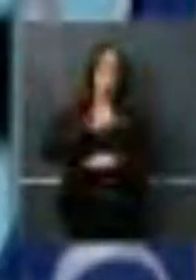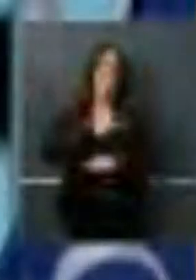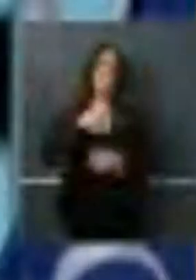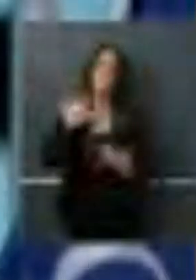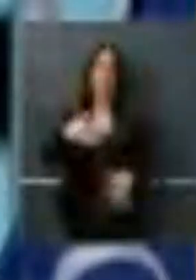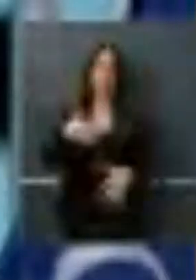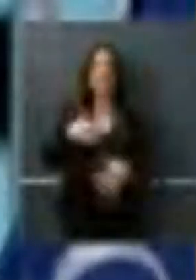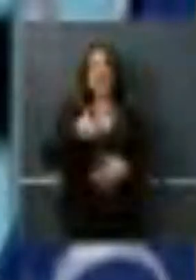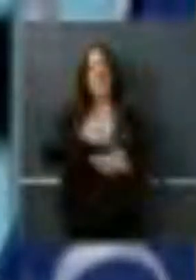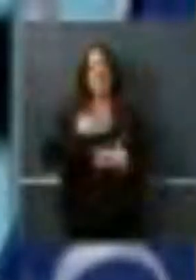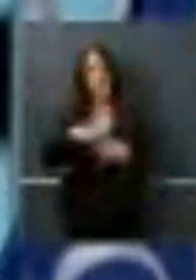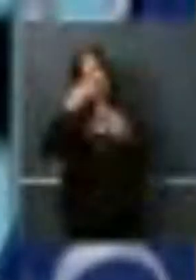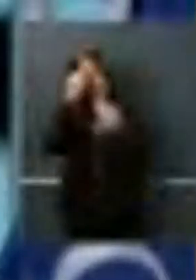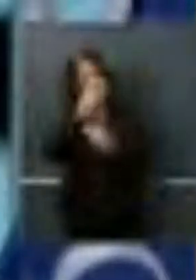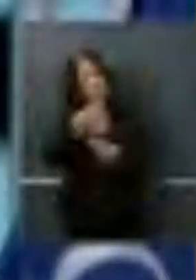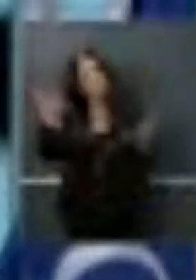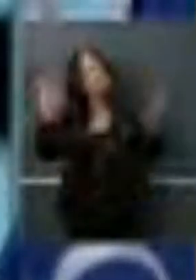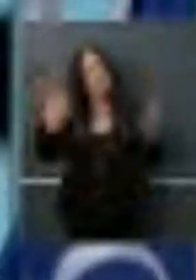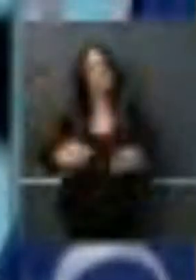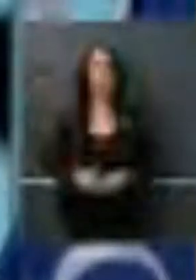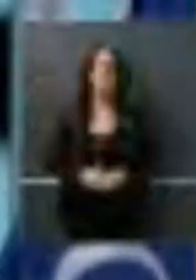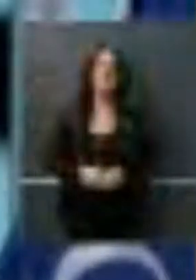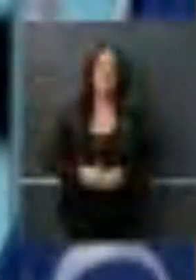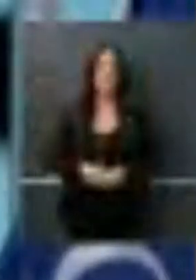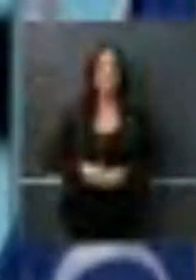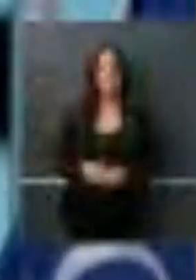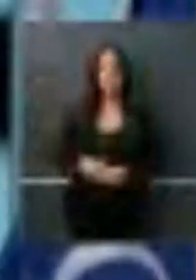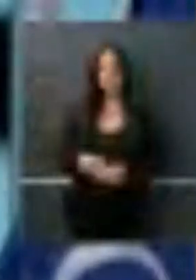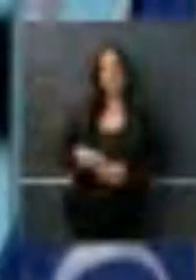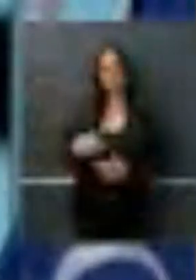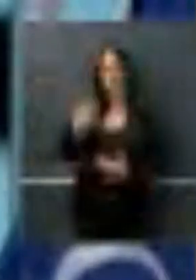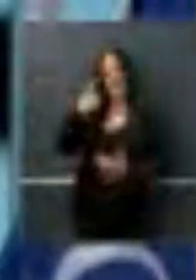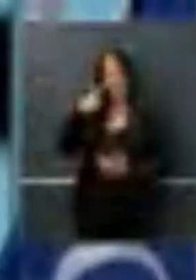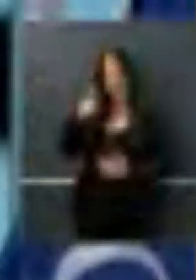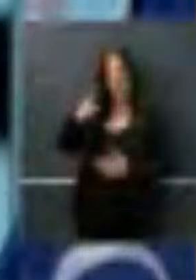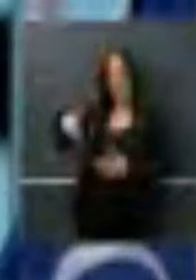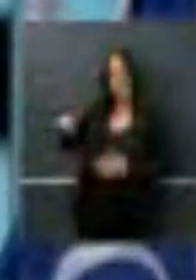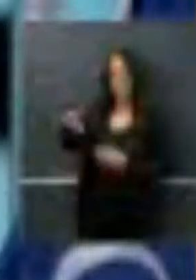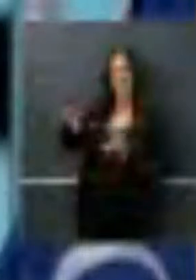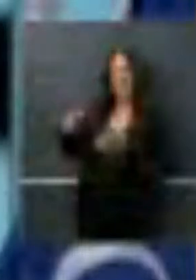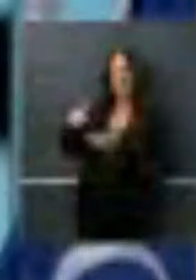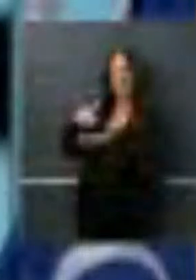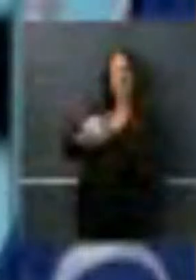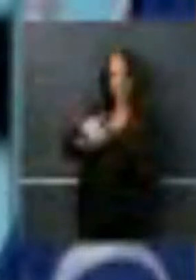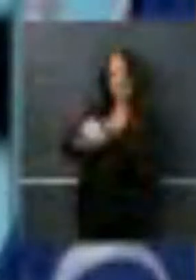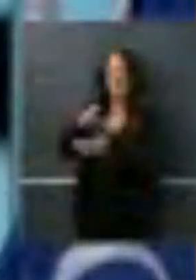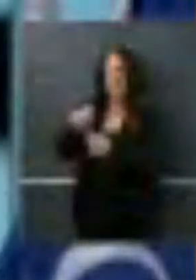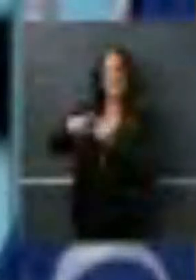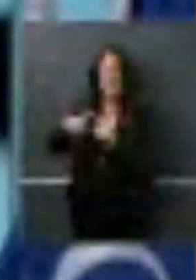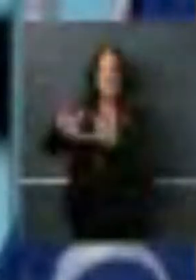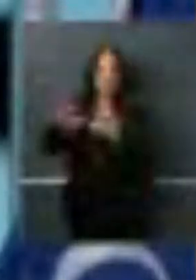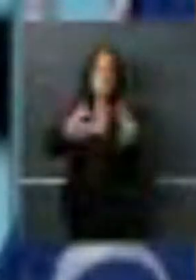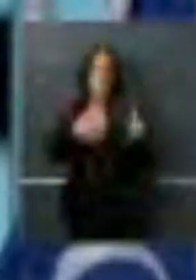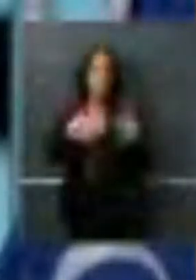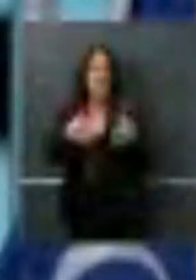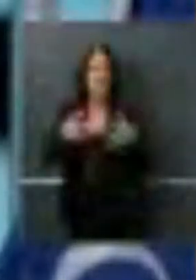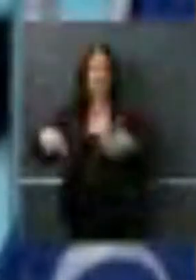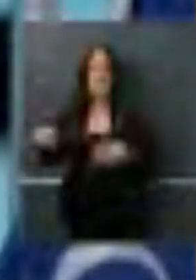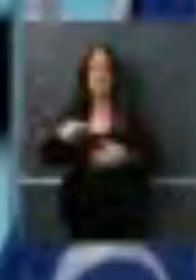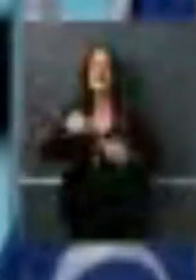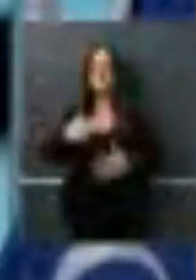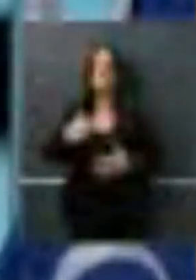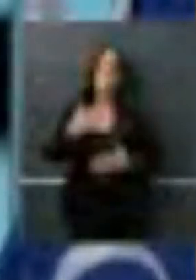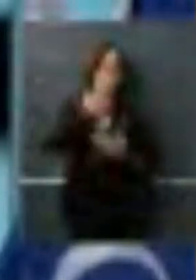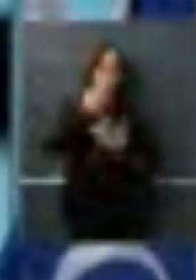those doctors, on behalf of those systems and those provider groups, and just again express my gratitude. It's 2 weeks and then 2 weeks